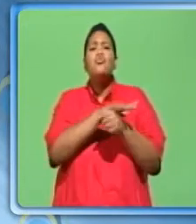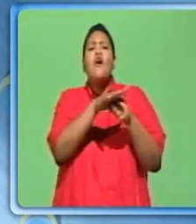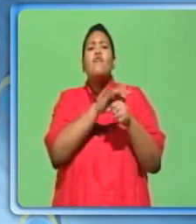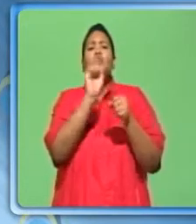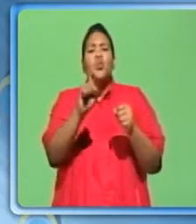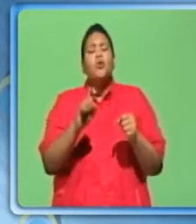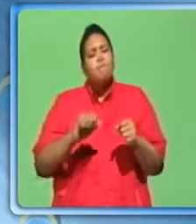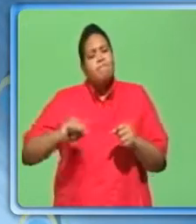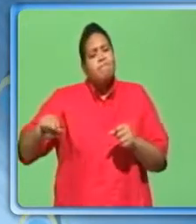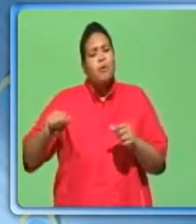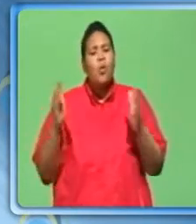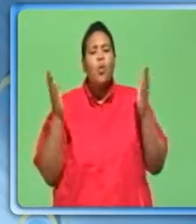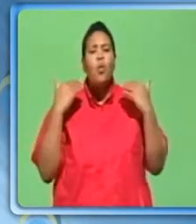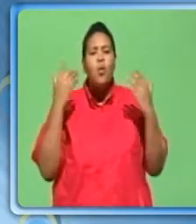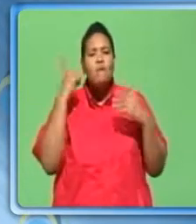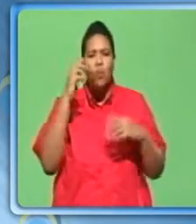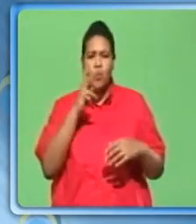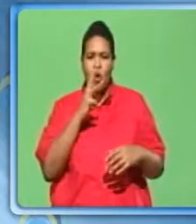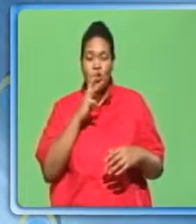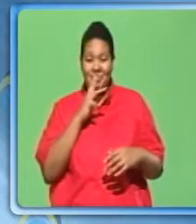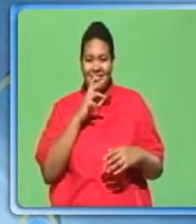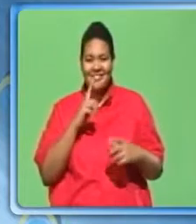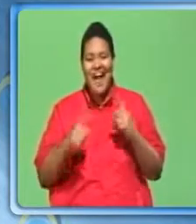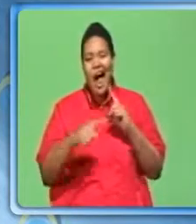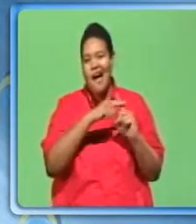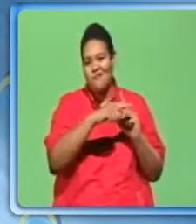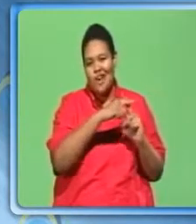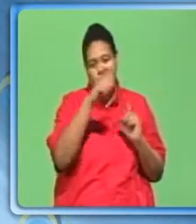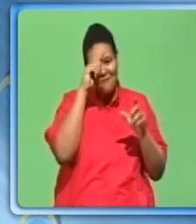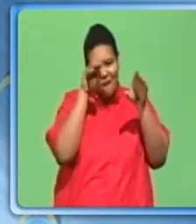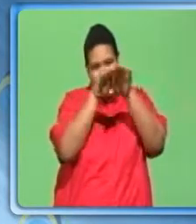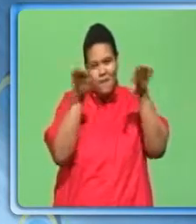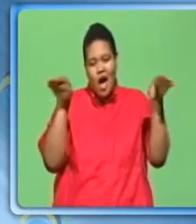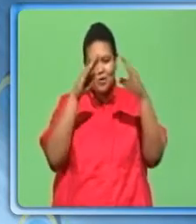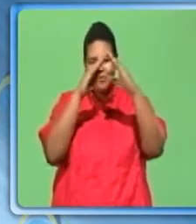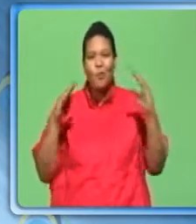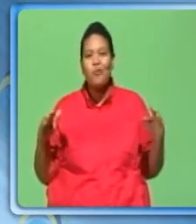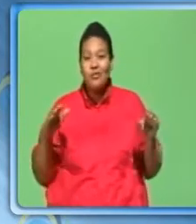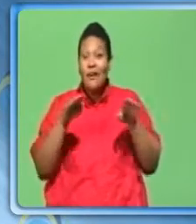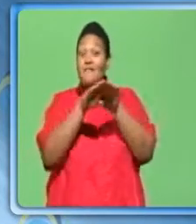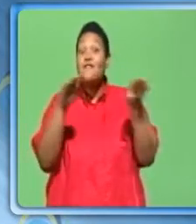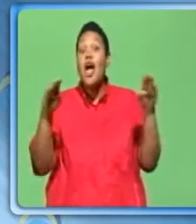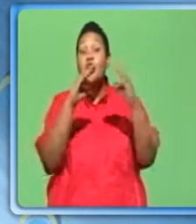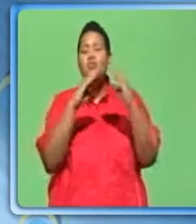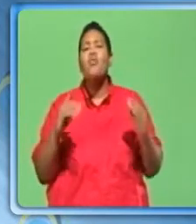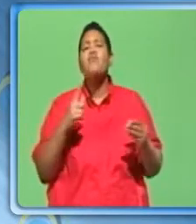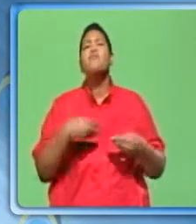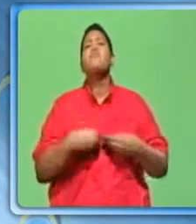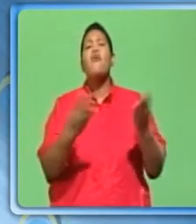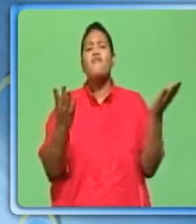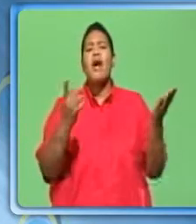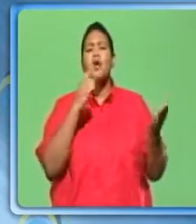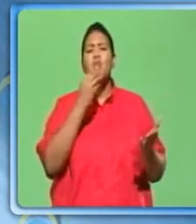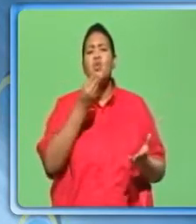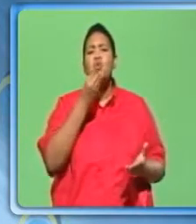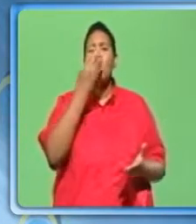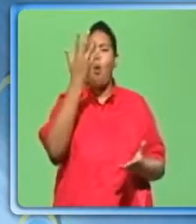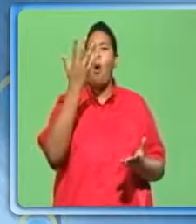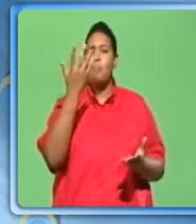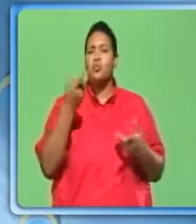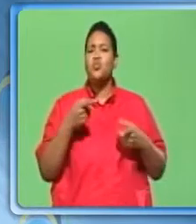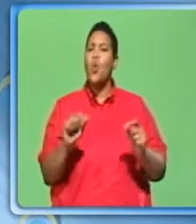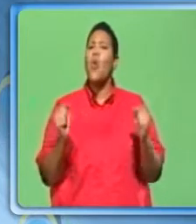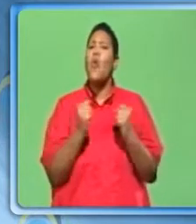water. Advantages of flat roof. Flat roofs provide a substantial warmth factor during the